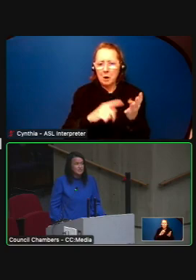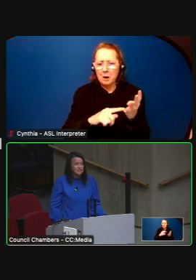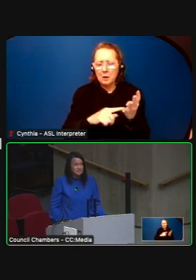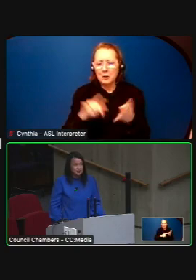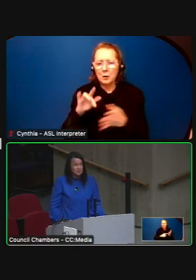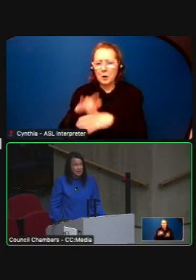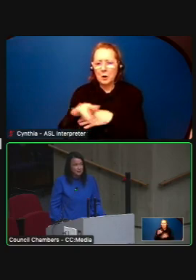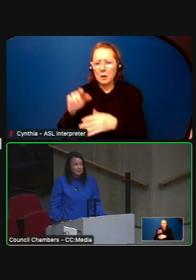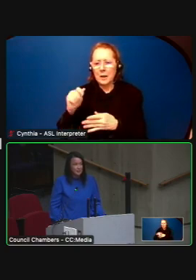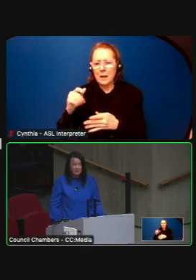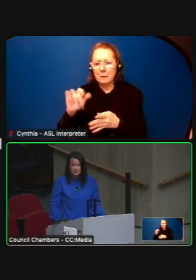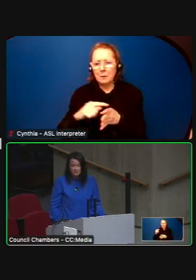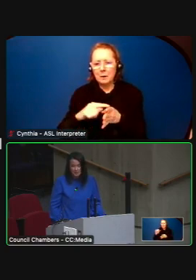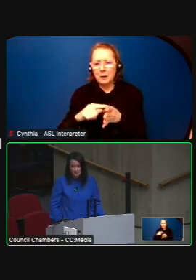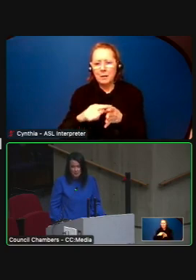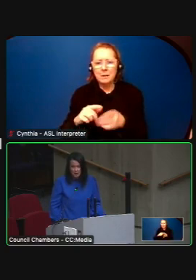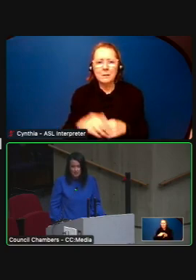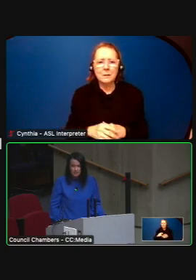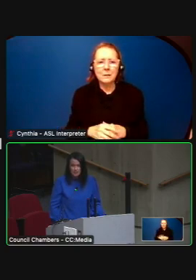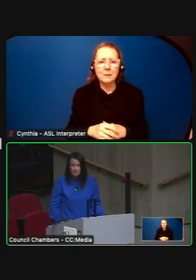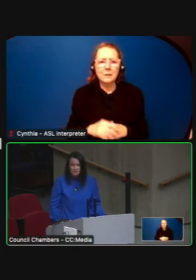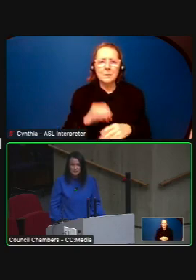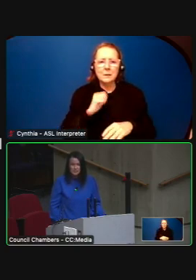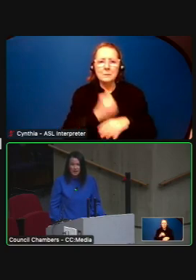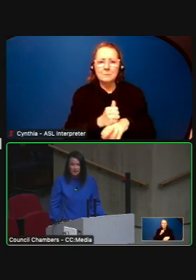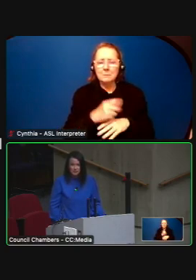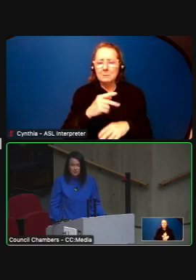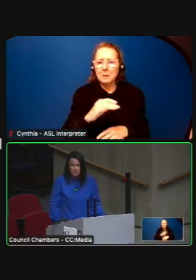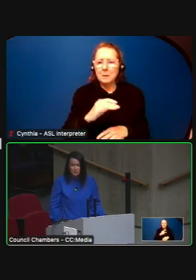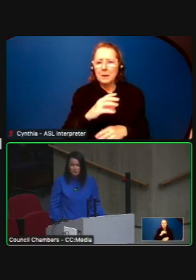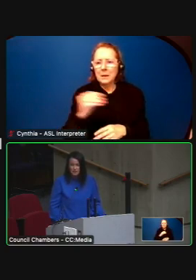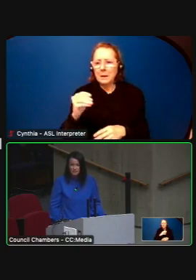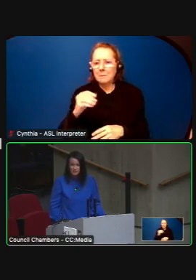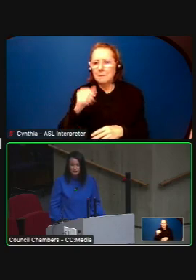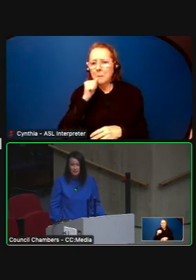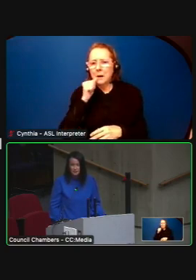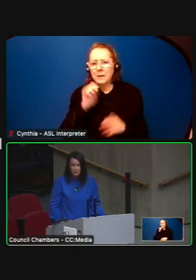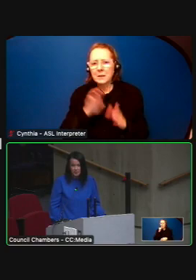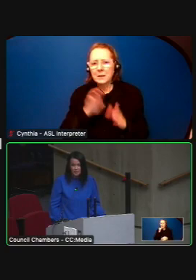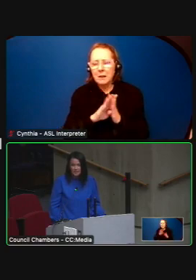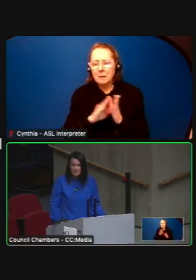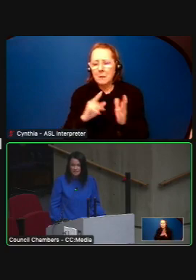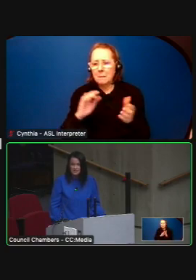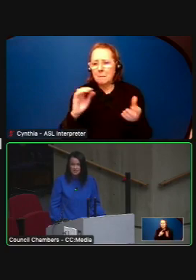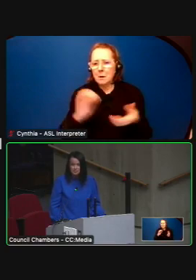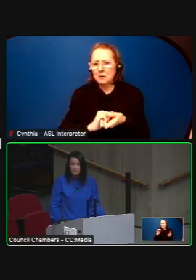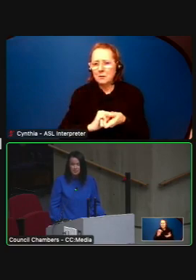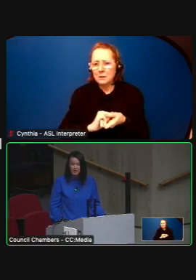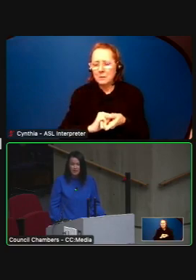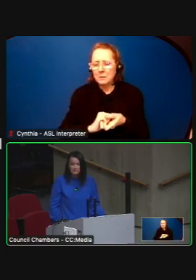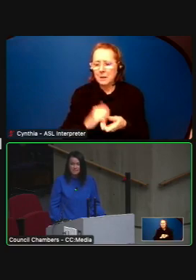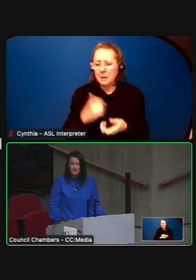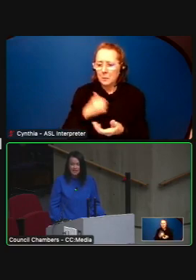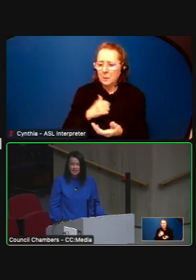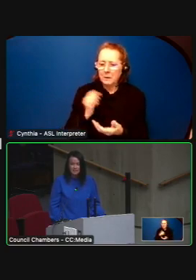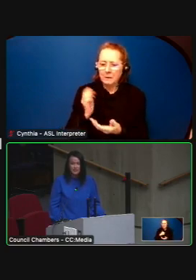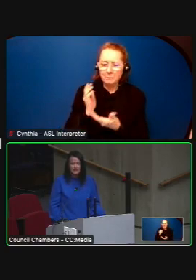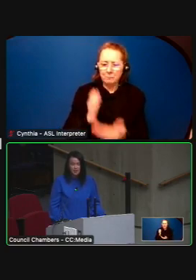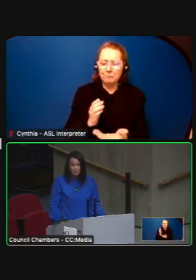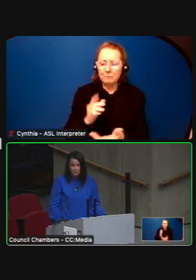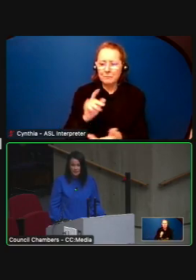Establishing additional public-private development partnerships. As you know, we've brought forth tax exemption programs,